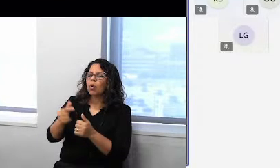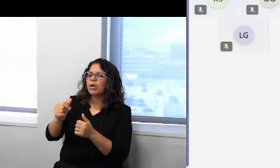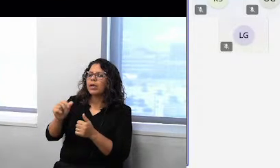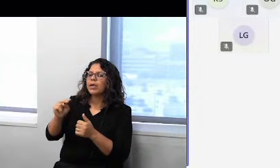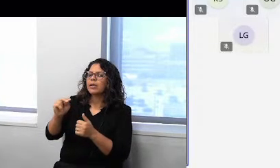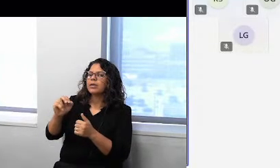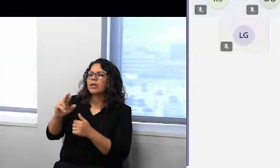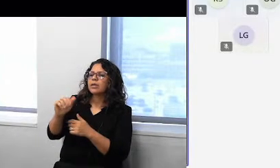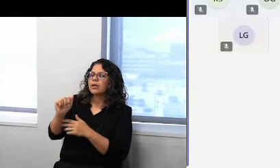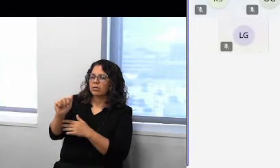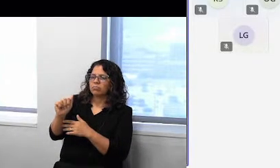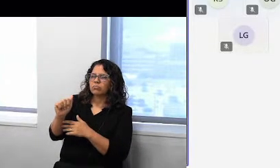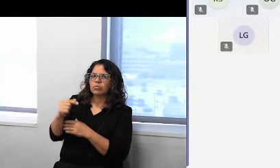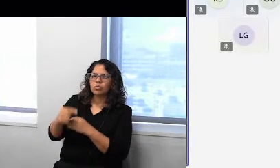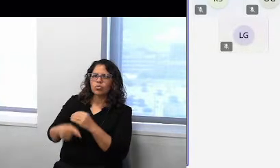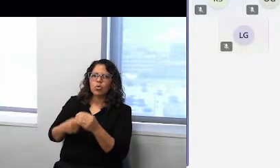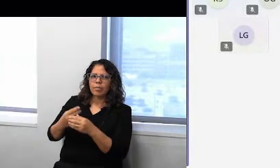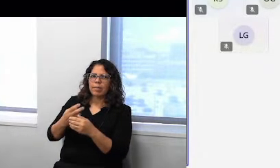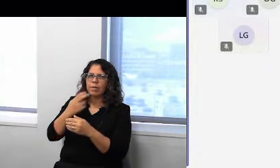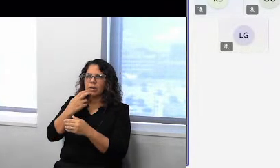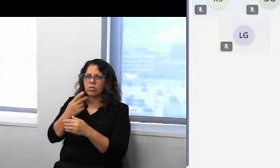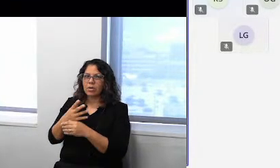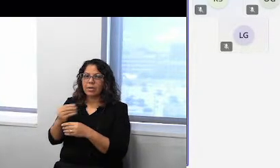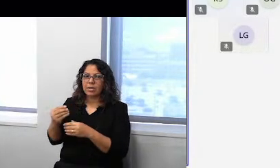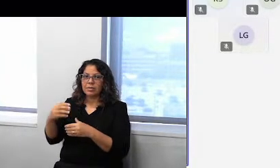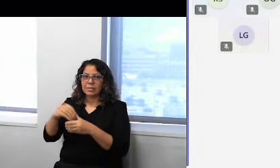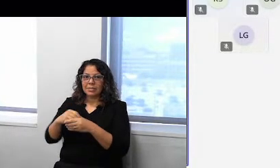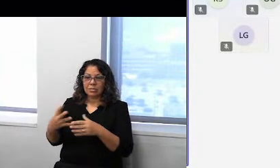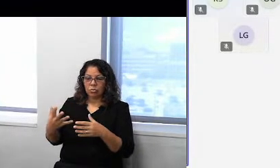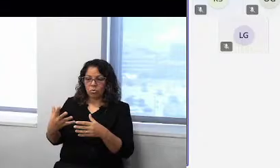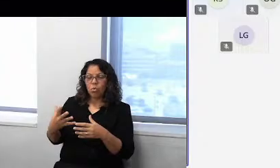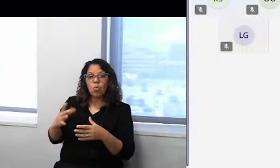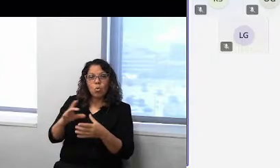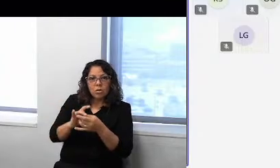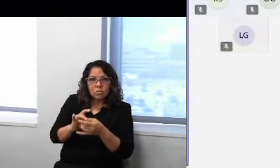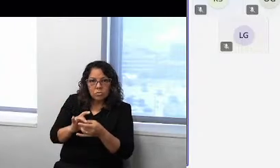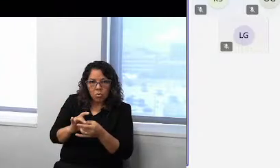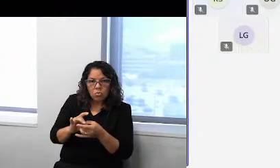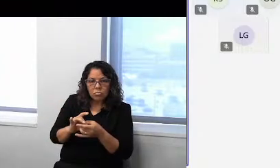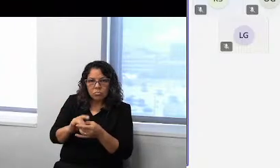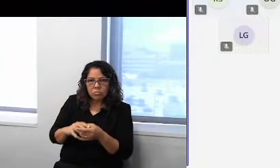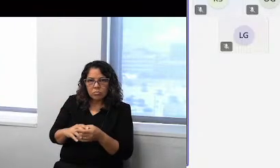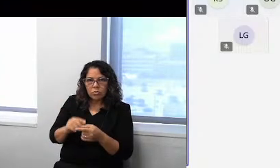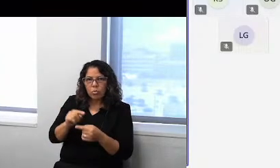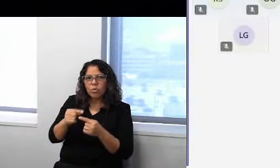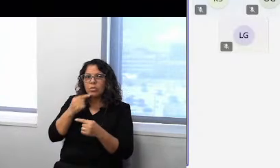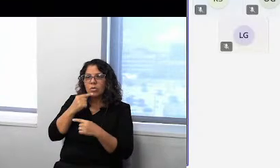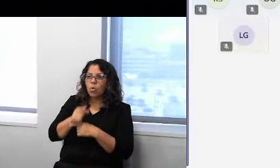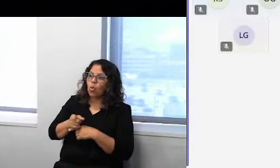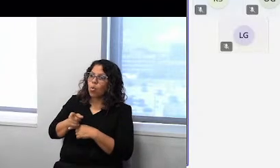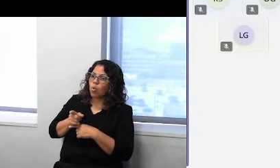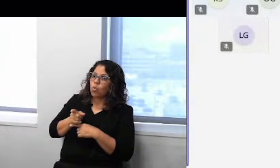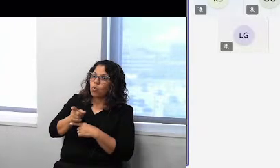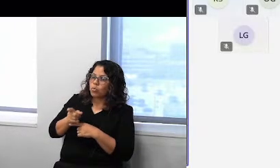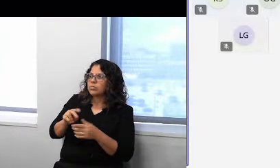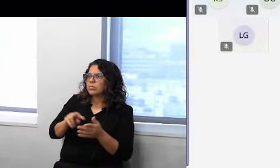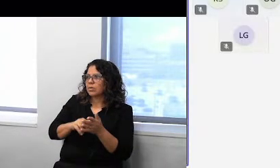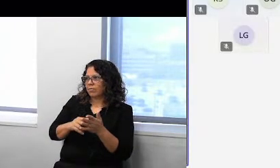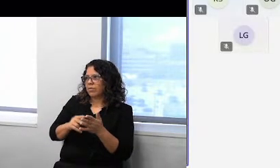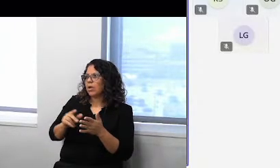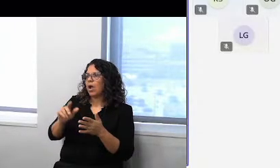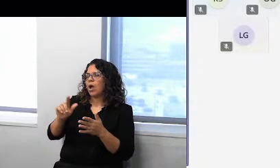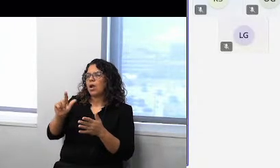those batteries. That is correct. Right? That Luma, as an organization, is, yeah. When I say you, Understood. Understood. Yes. But I can say Luma. But if I